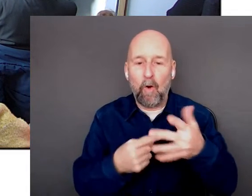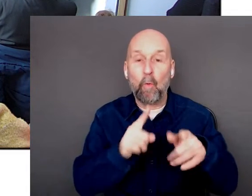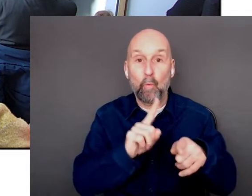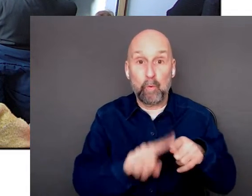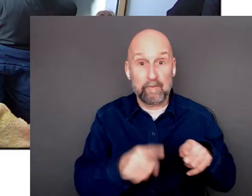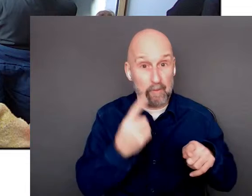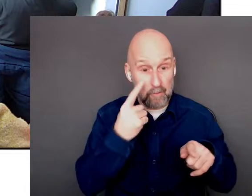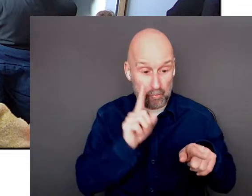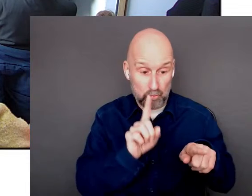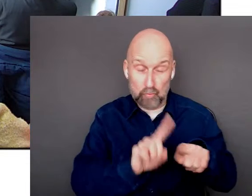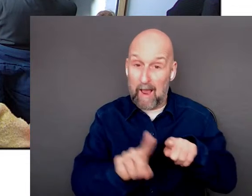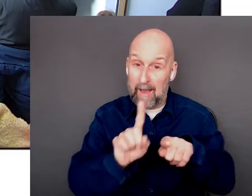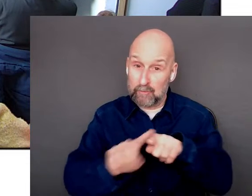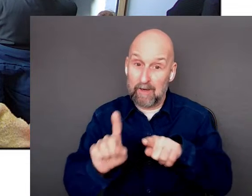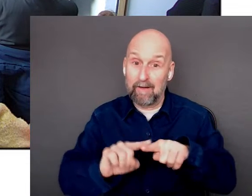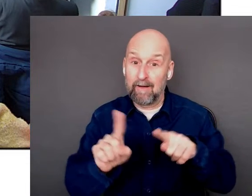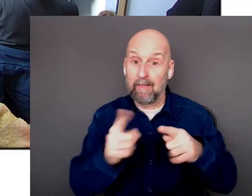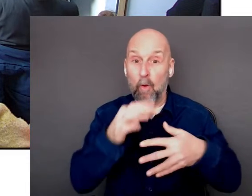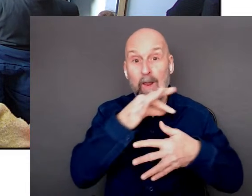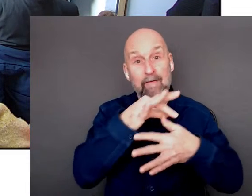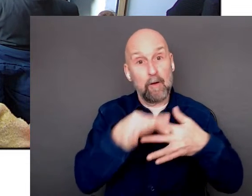have good